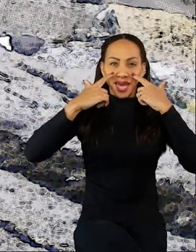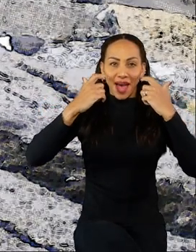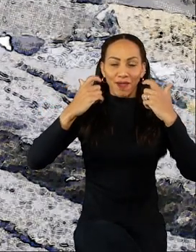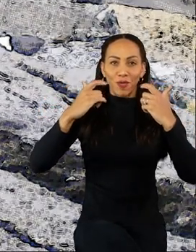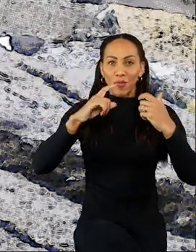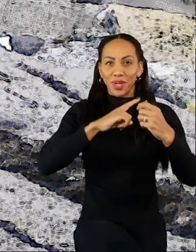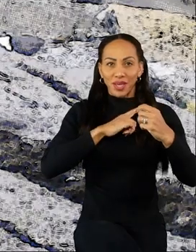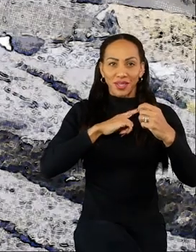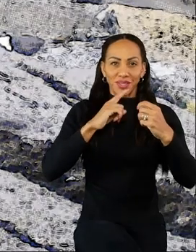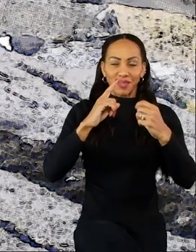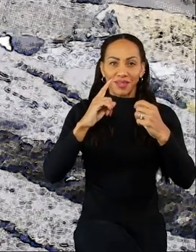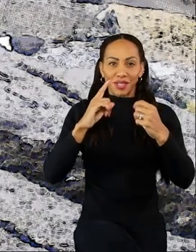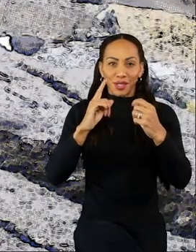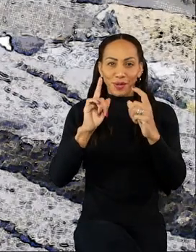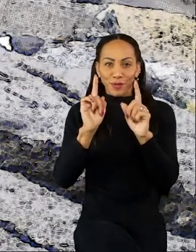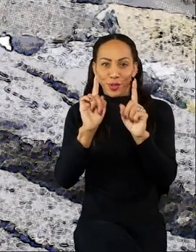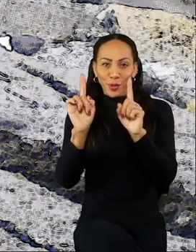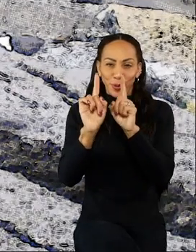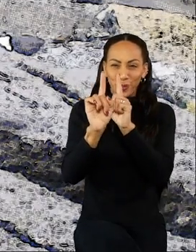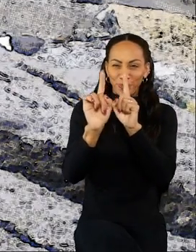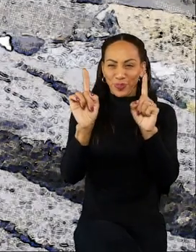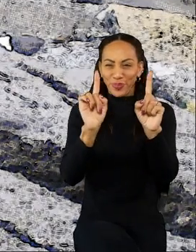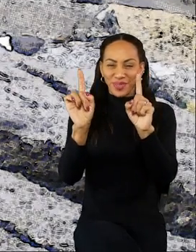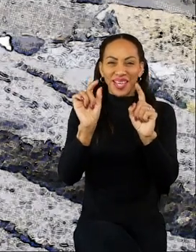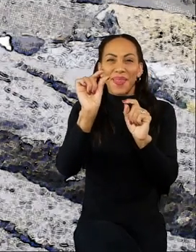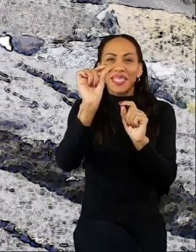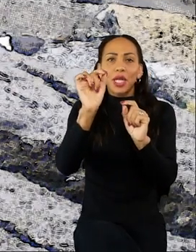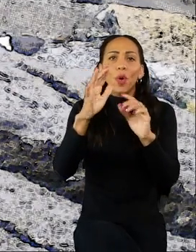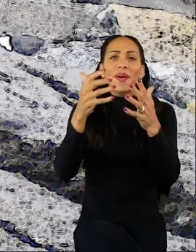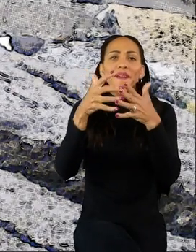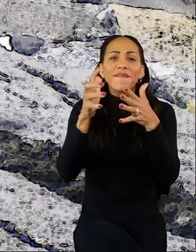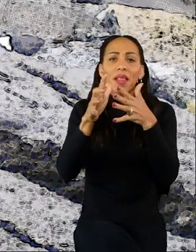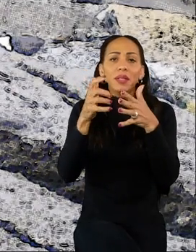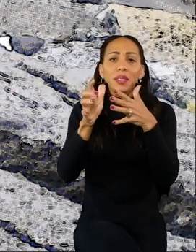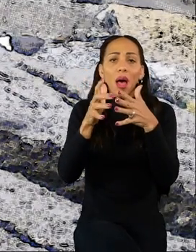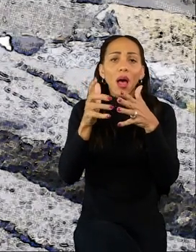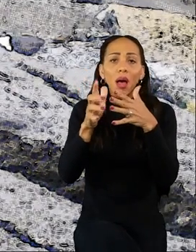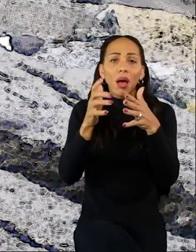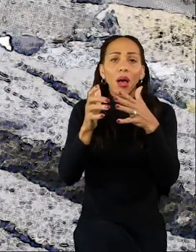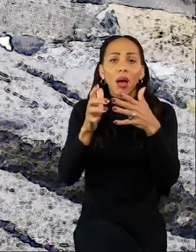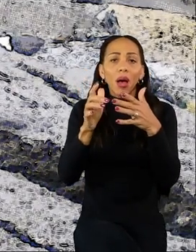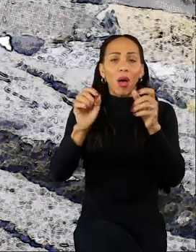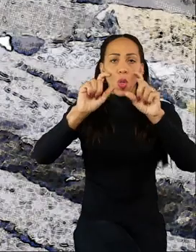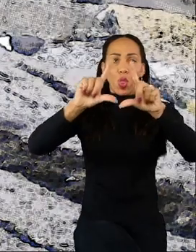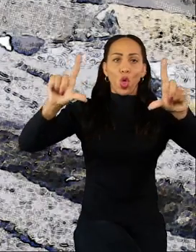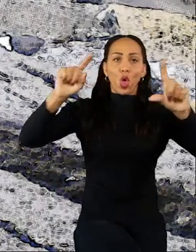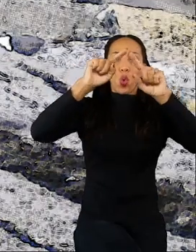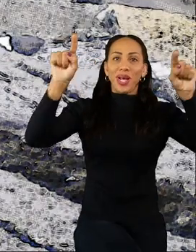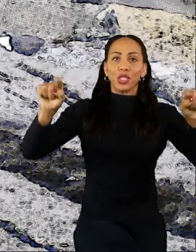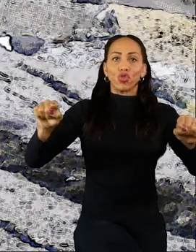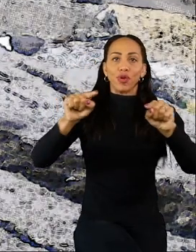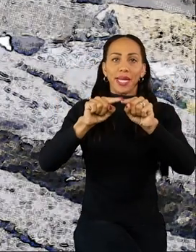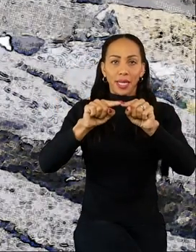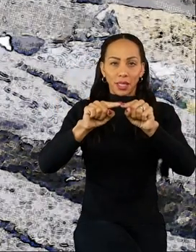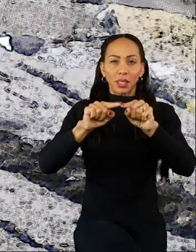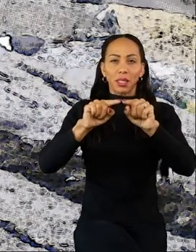make it look like you are in the car. Playing around with all these little subtle differences. You could even, when it was